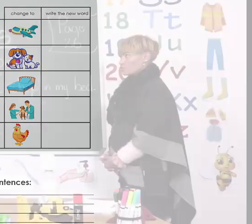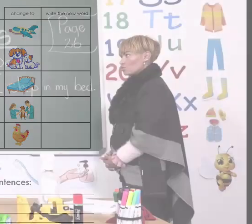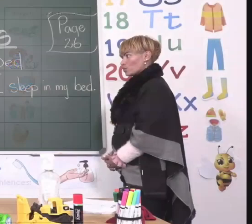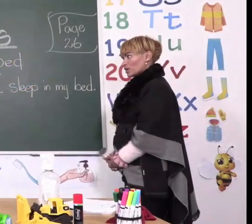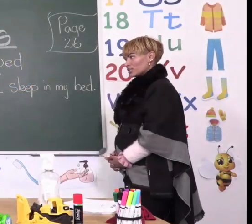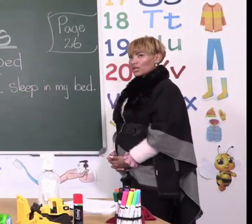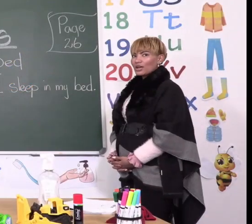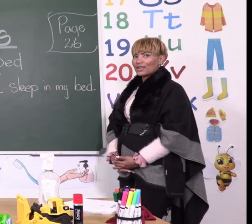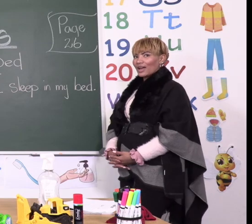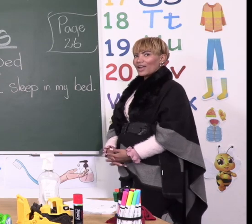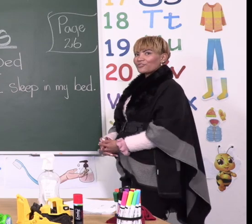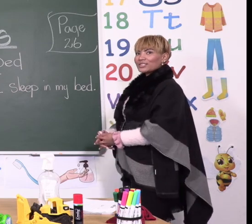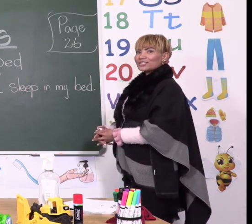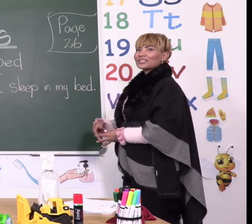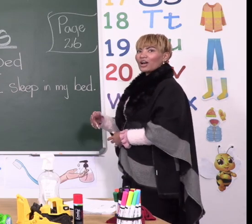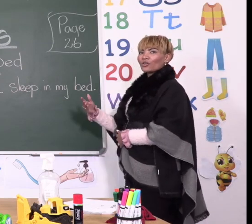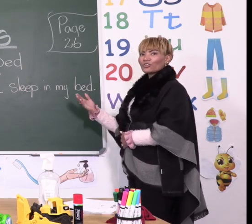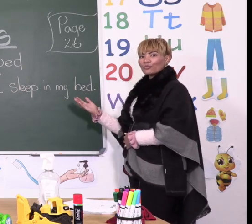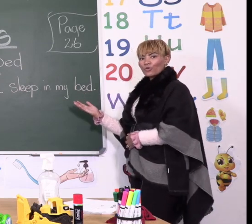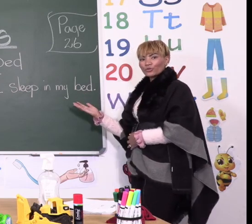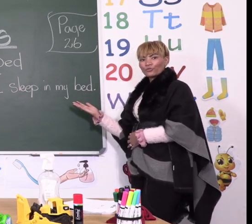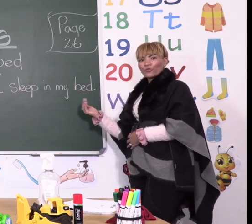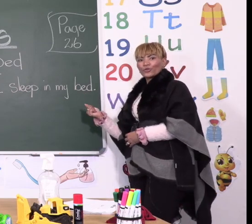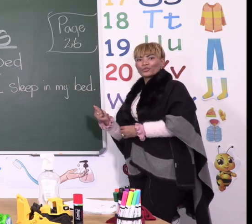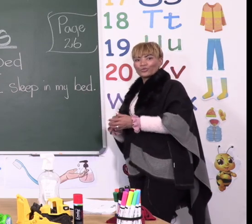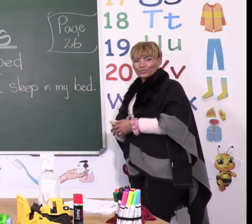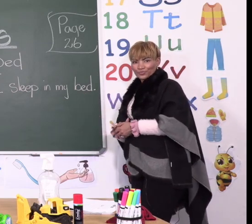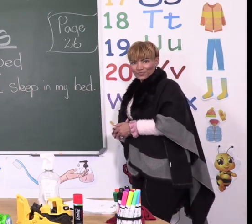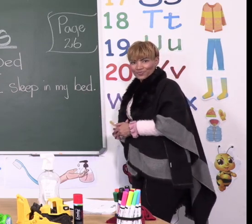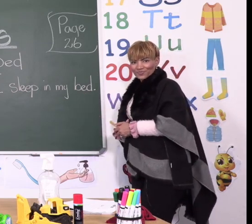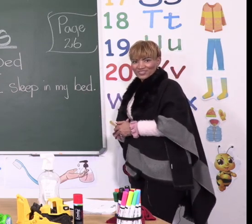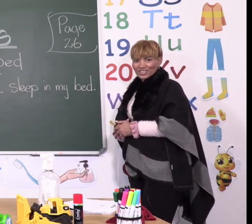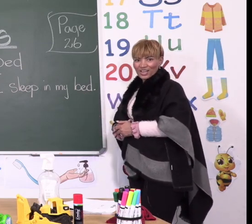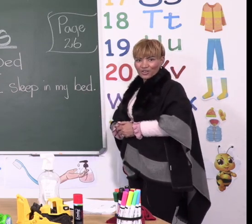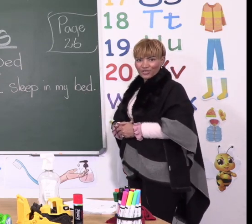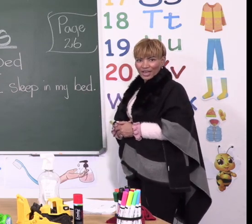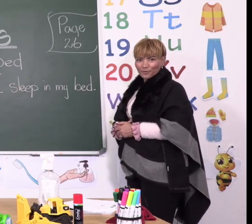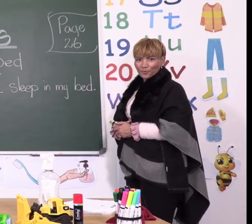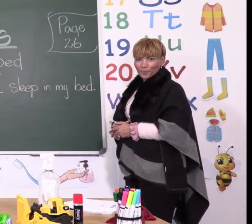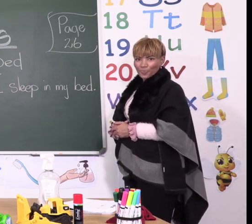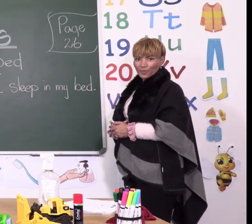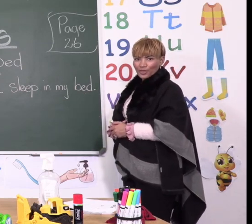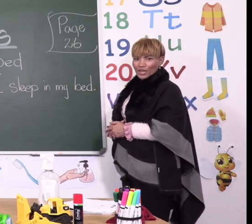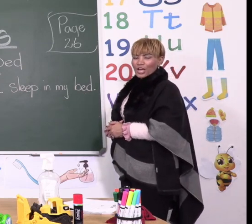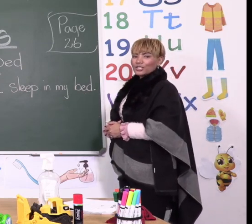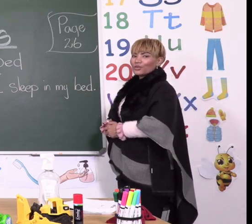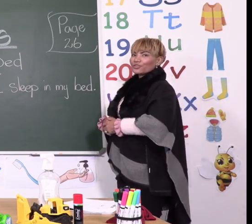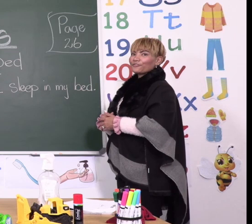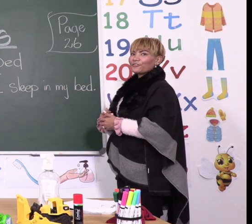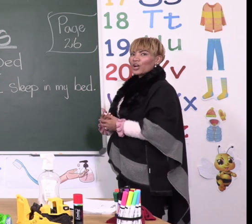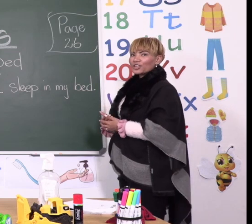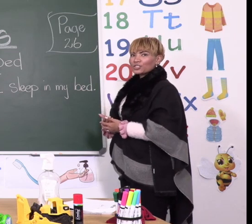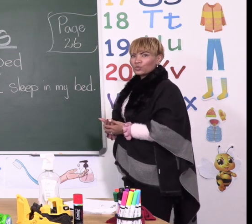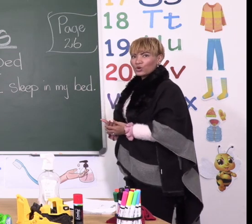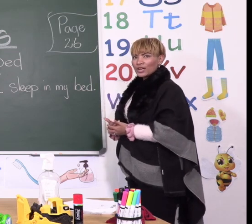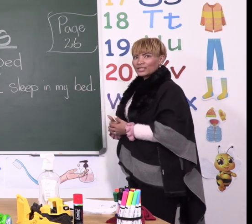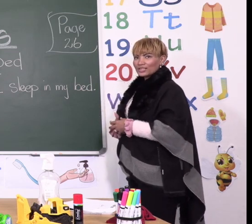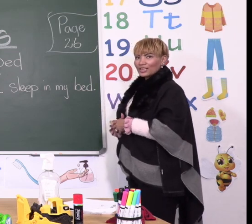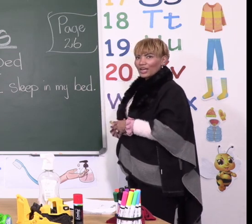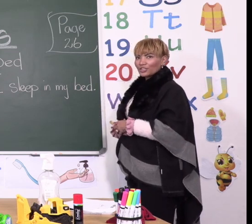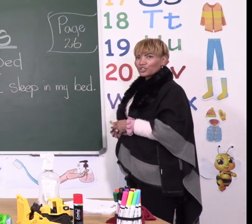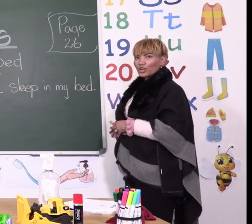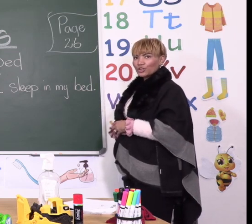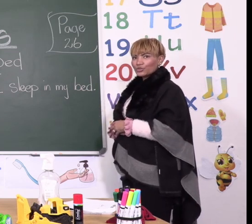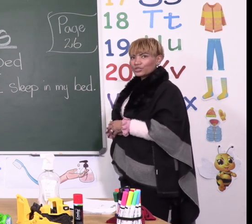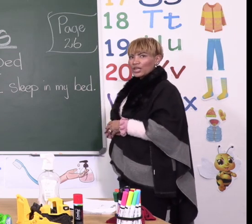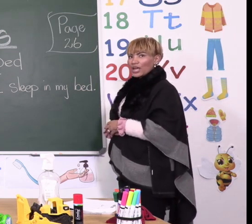two words that I have written down on the board for you. Okay, so the first word